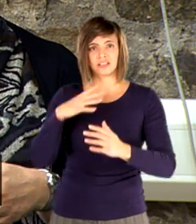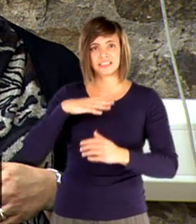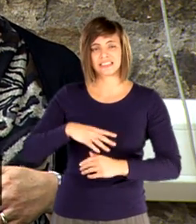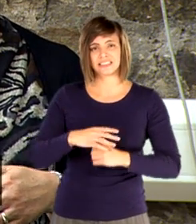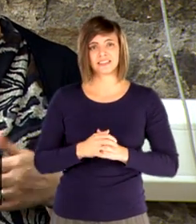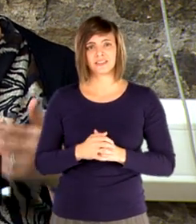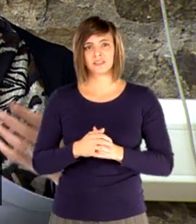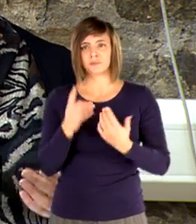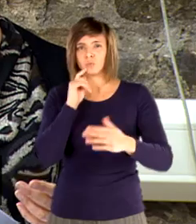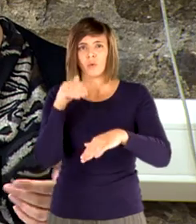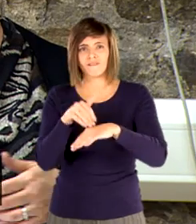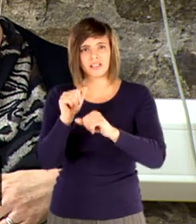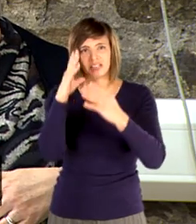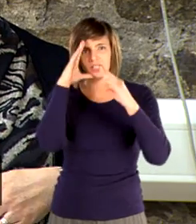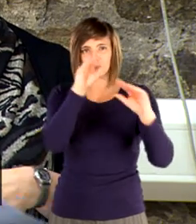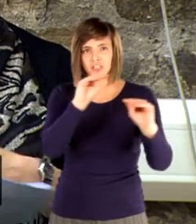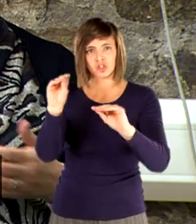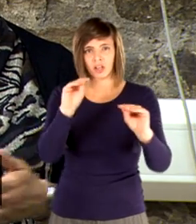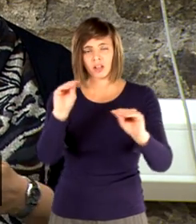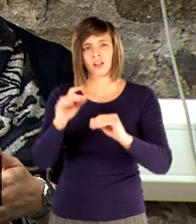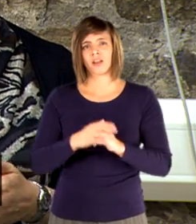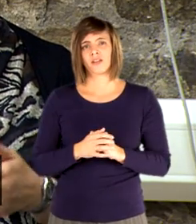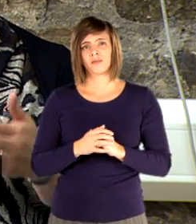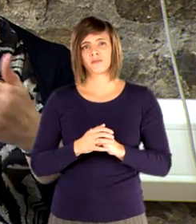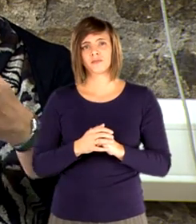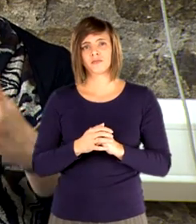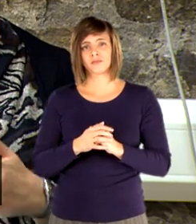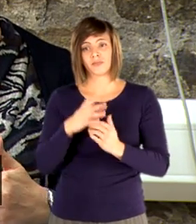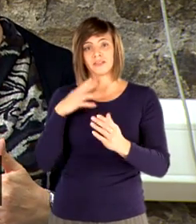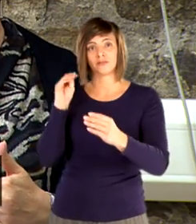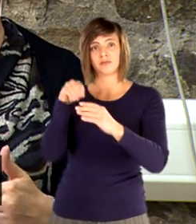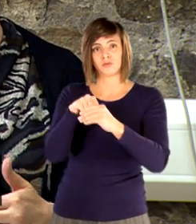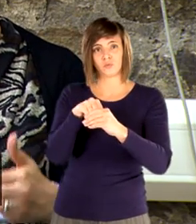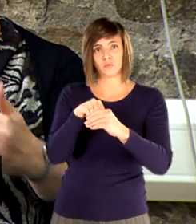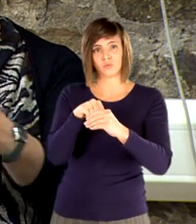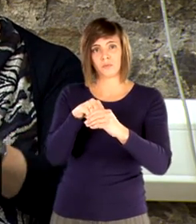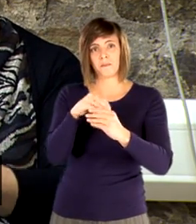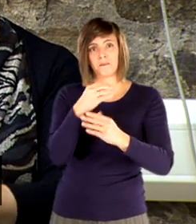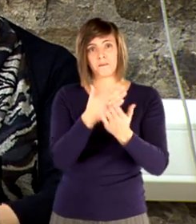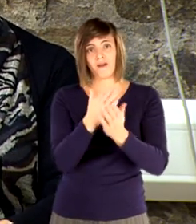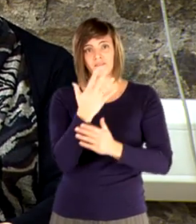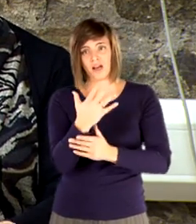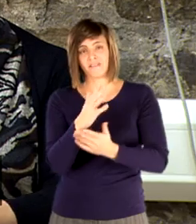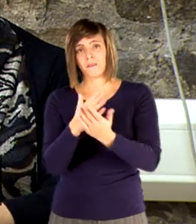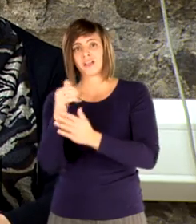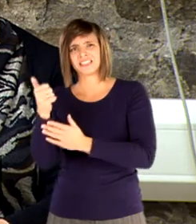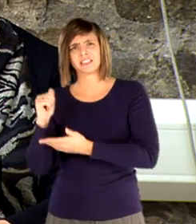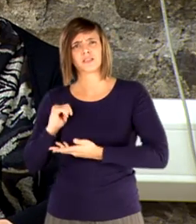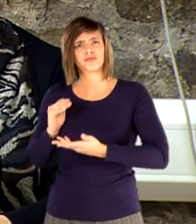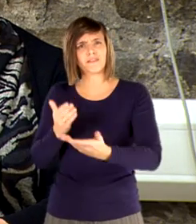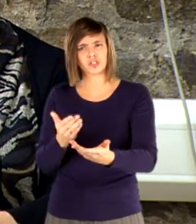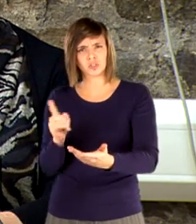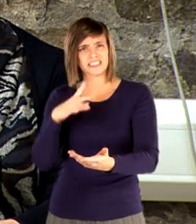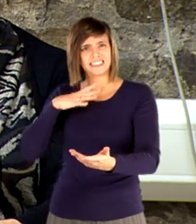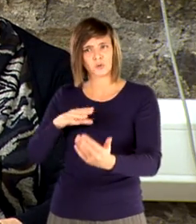need that doesn't affect their education, all sorts of things, and that would go into part 5, and then part 6 would be the